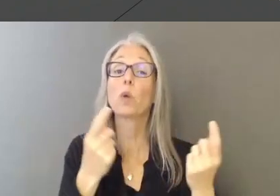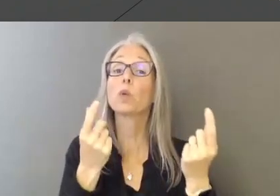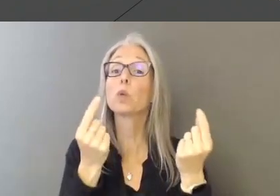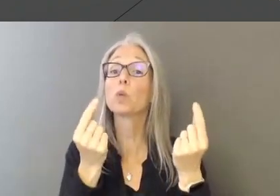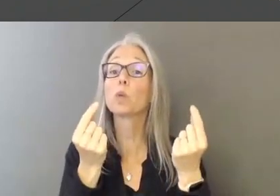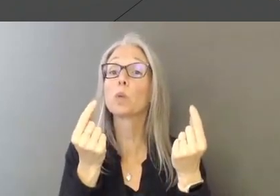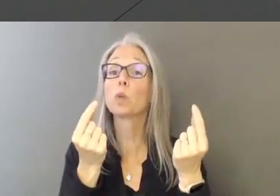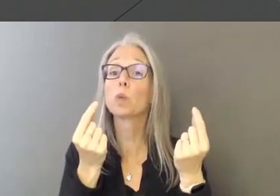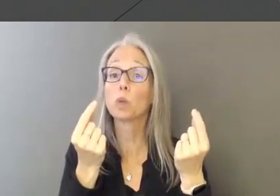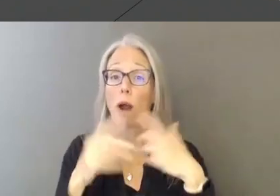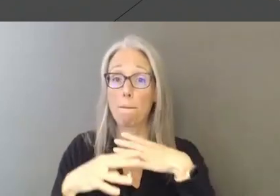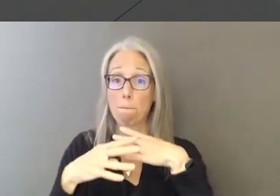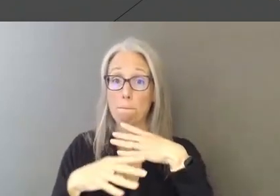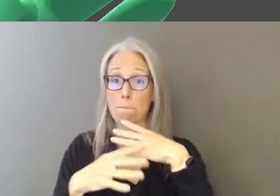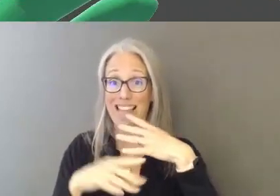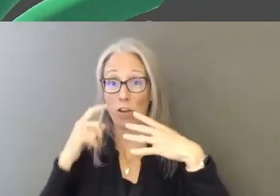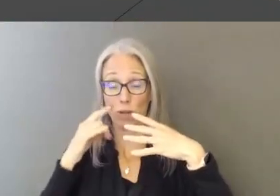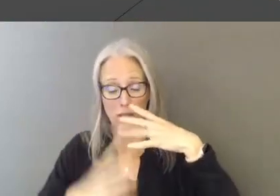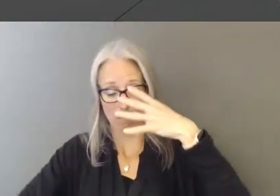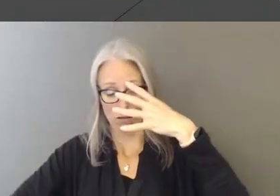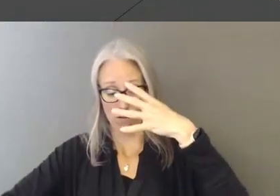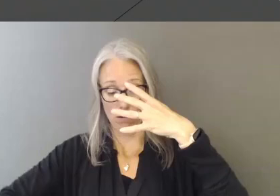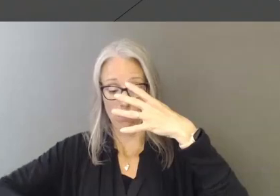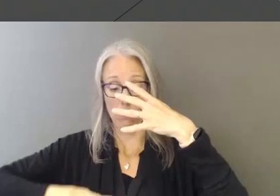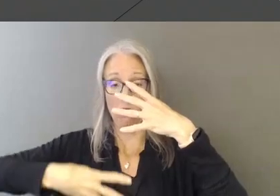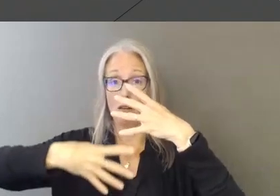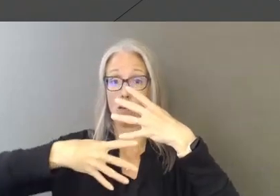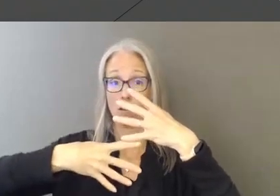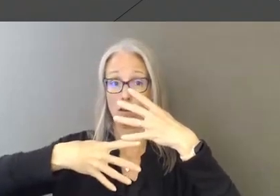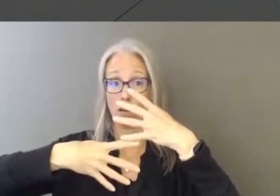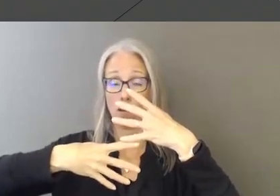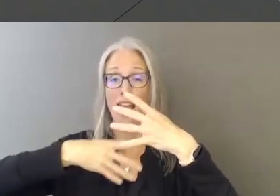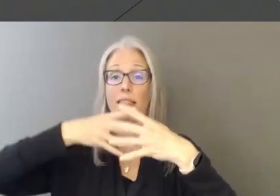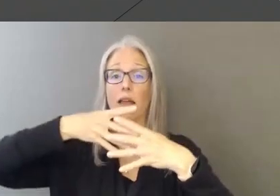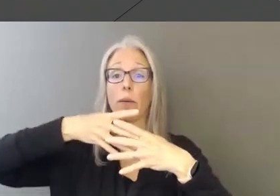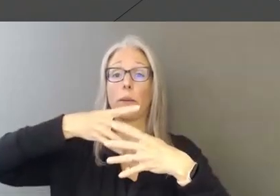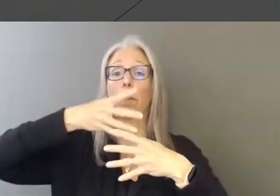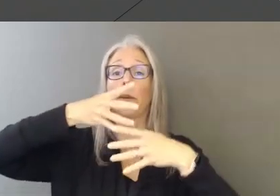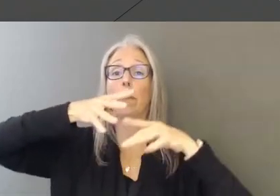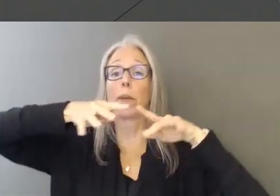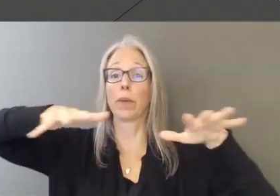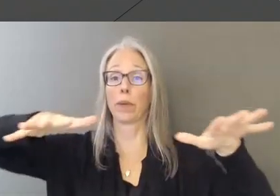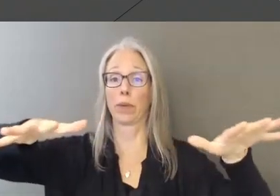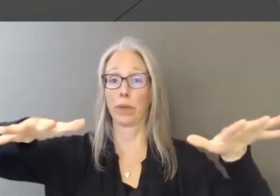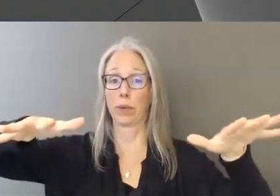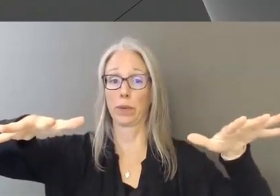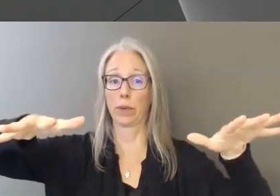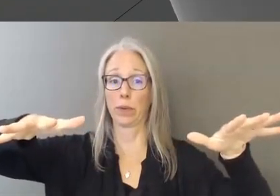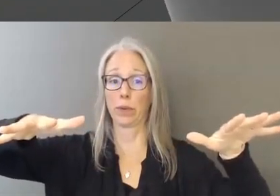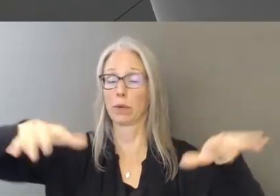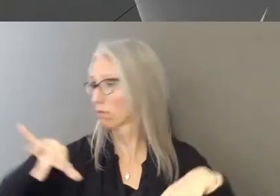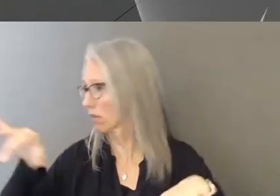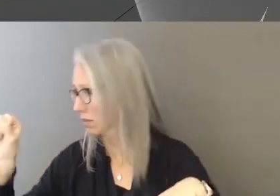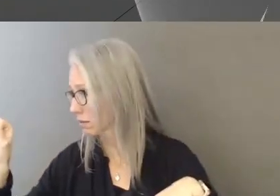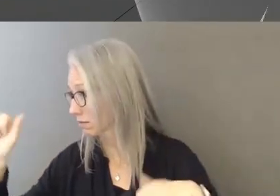of feed all that blood that came into the liver back into this huge, yes, got it, thank